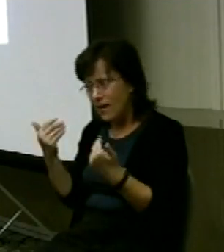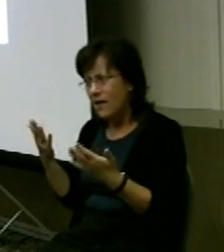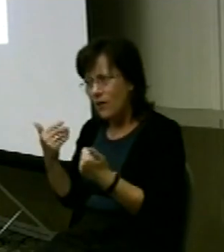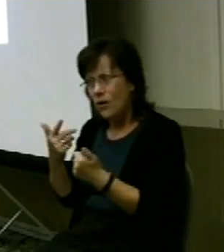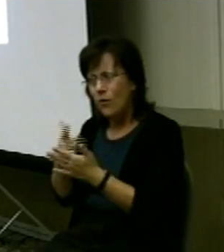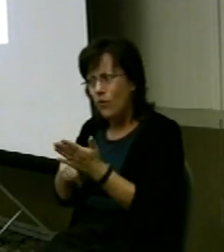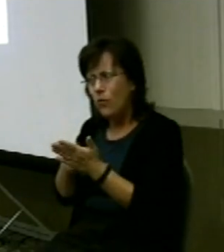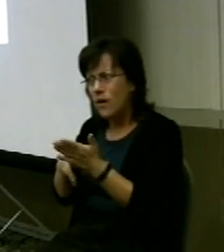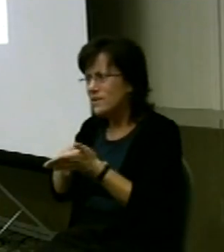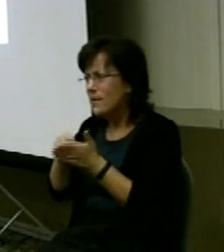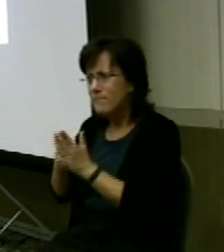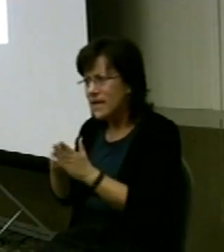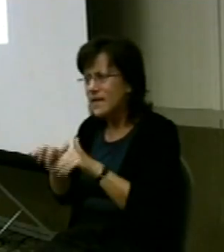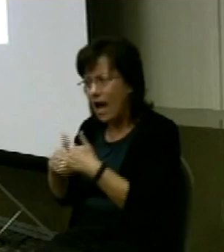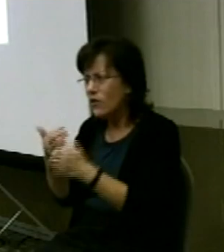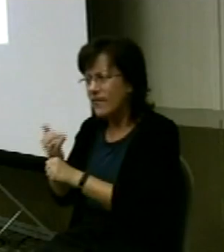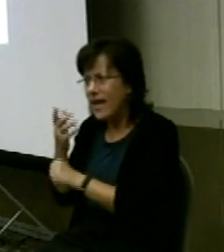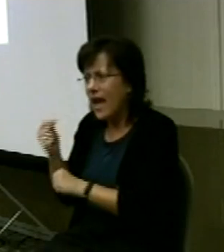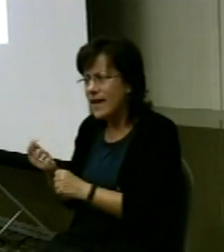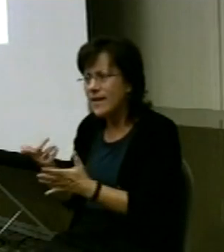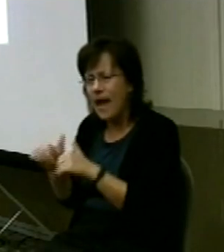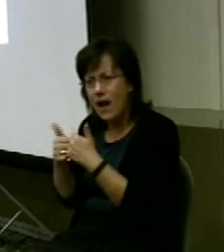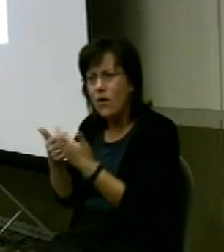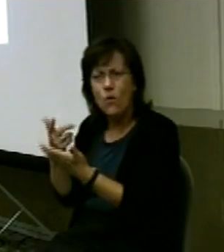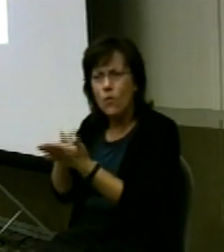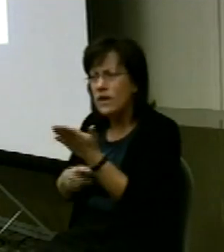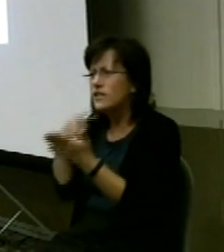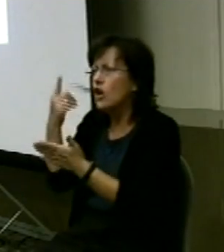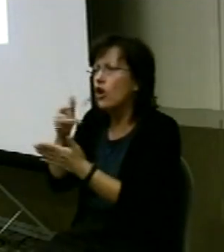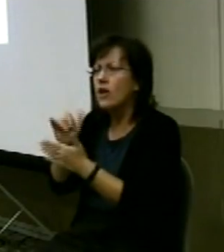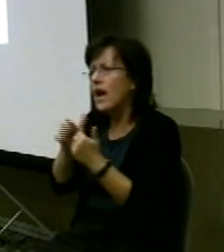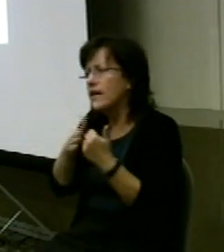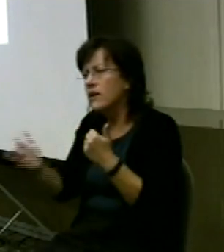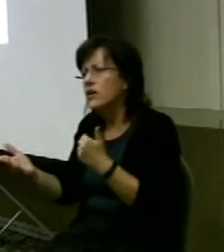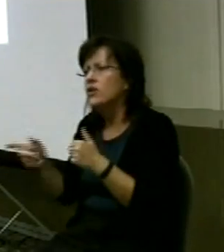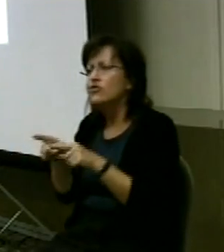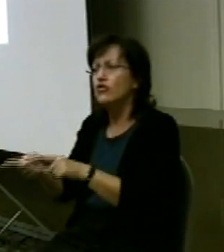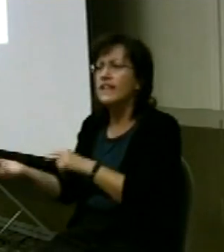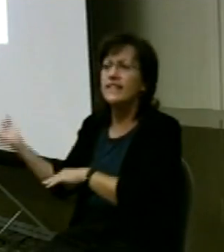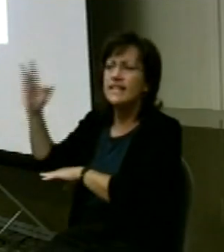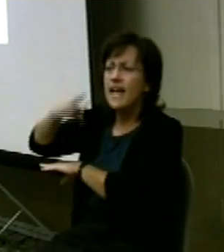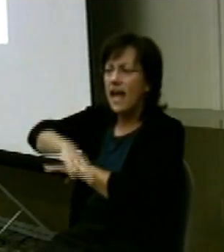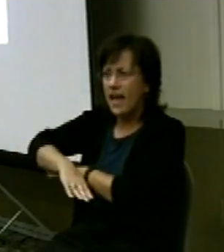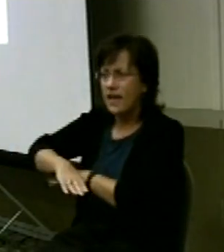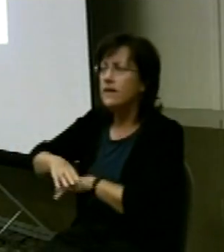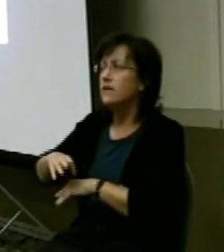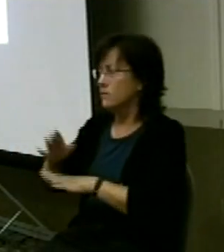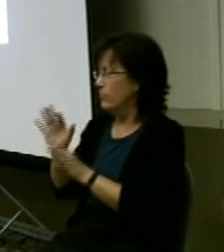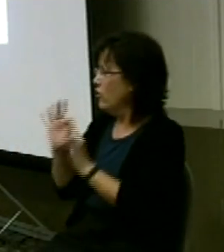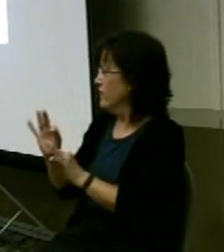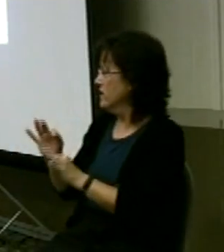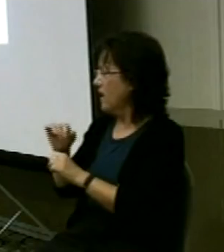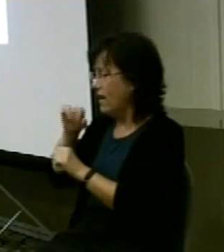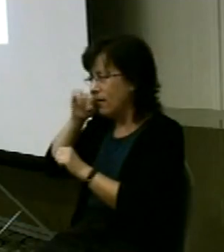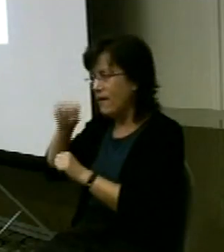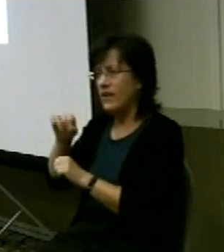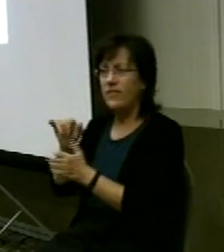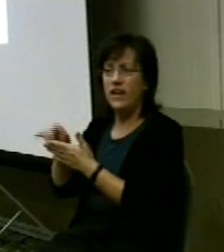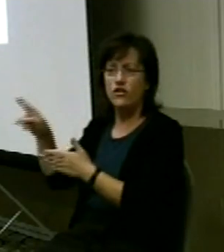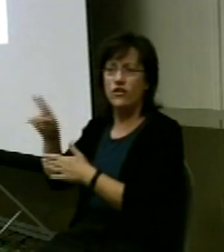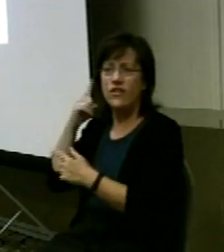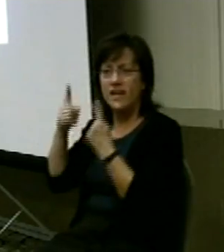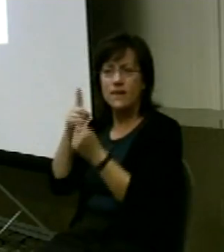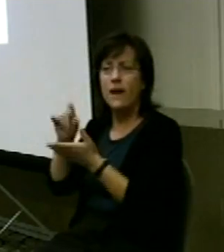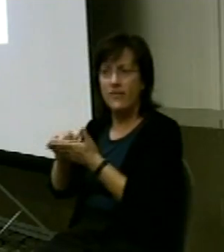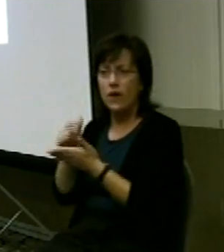what? So what does that mean? How did they get those prompts, and what does that look like throughout his or her day? So that's perfect. I love that you're thinking about that, and we're going to talk about that